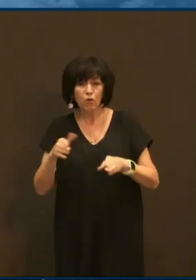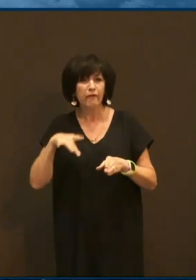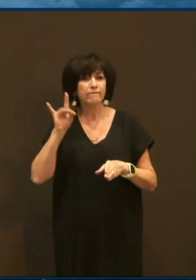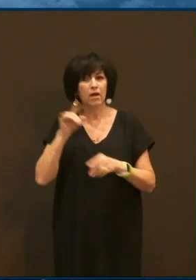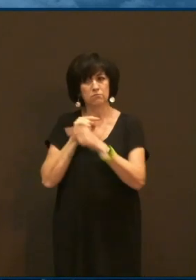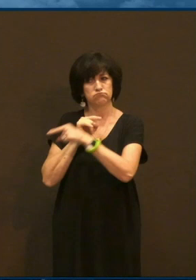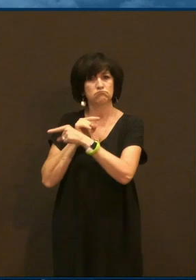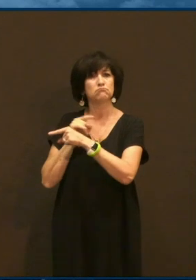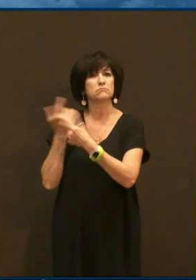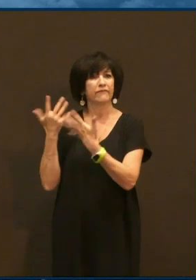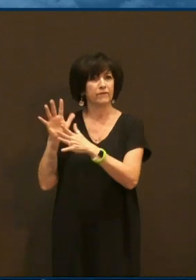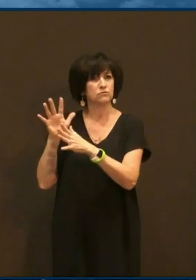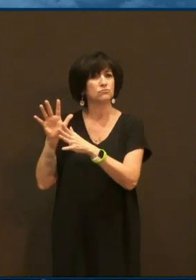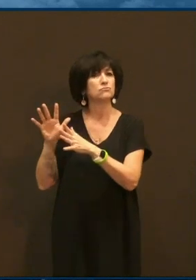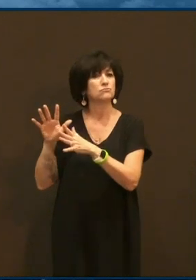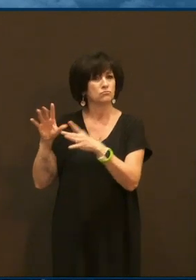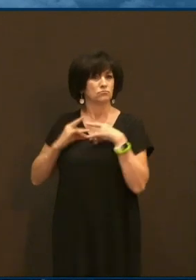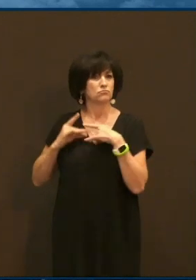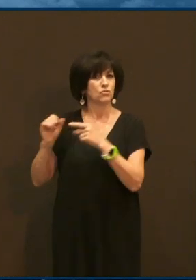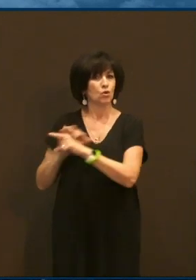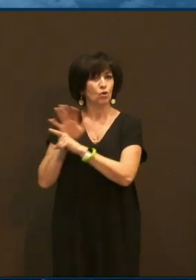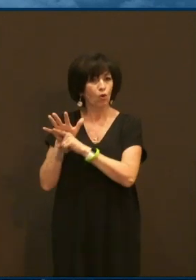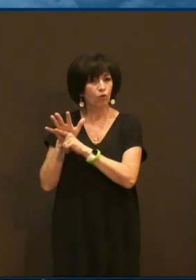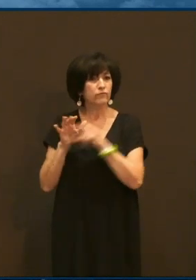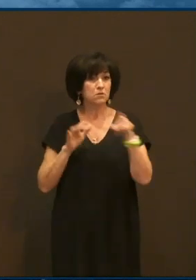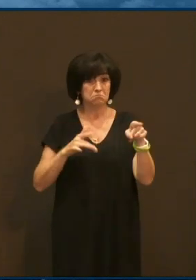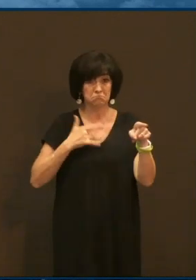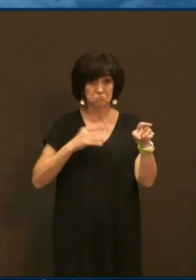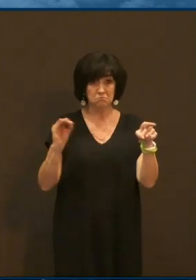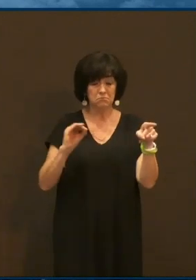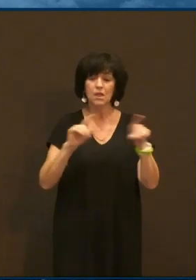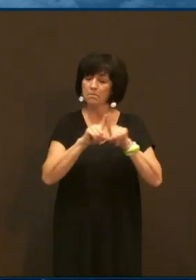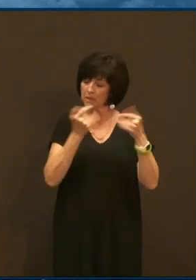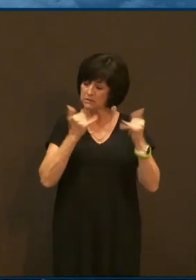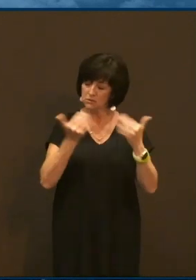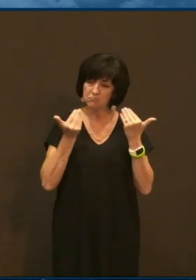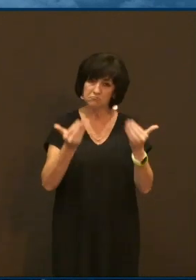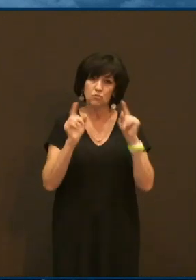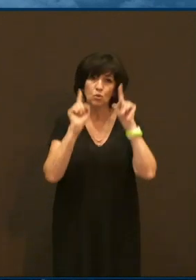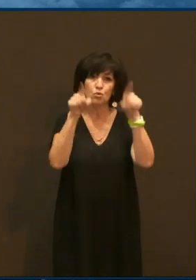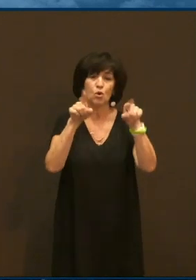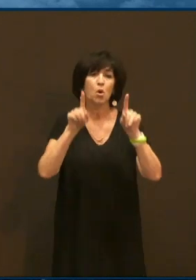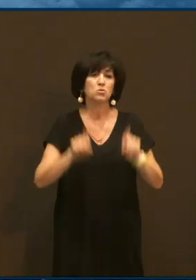emphasize, though, with everybody, that's important to get tested, whether you